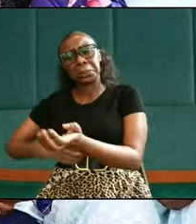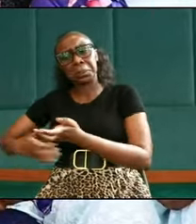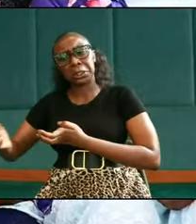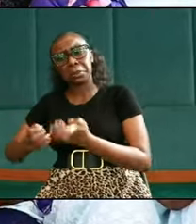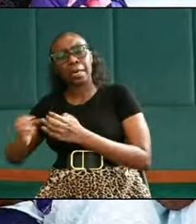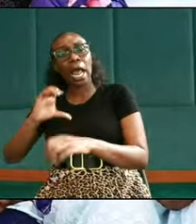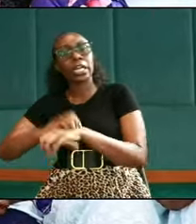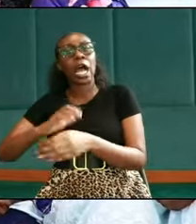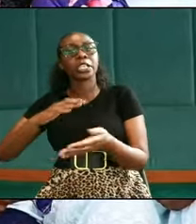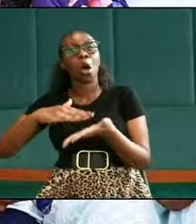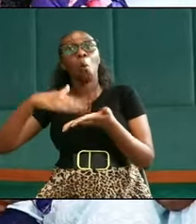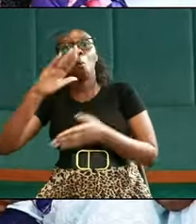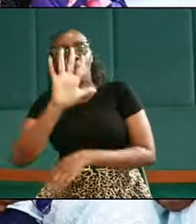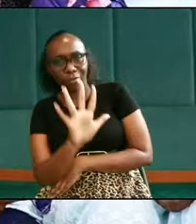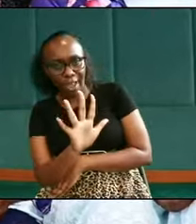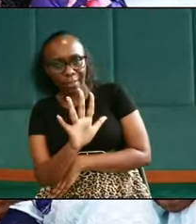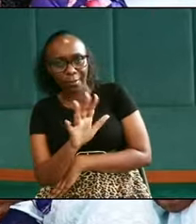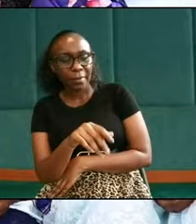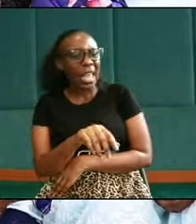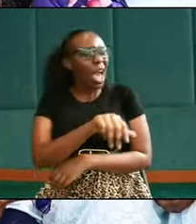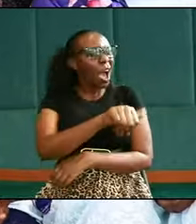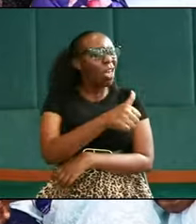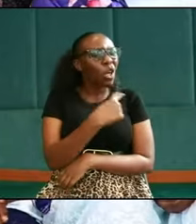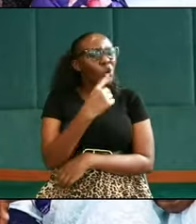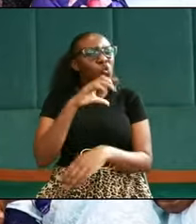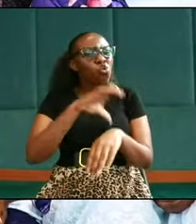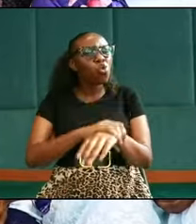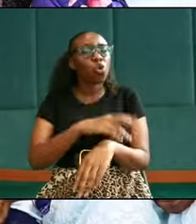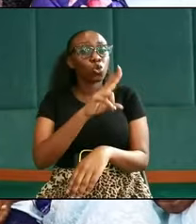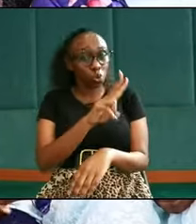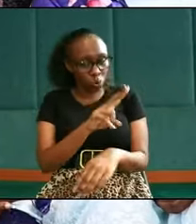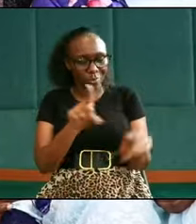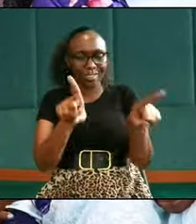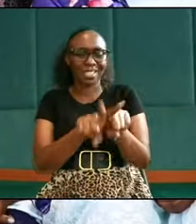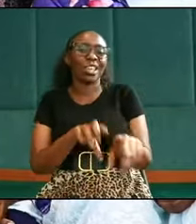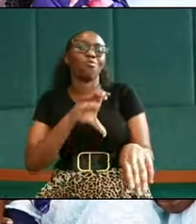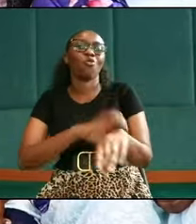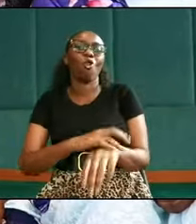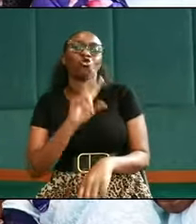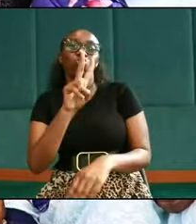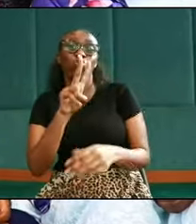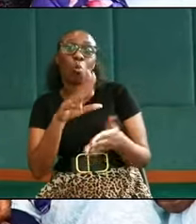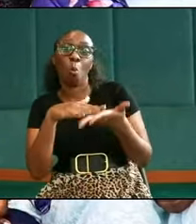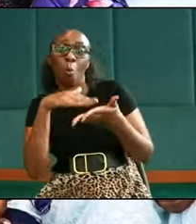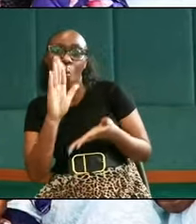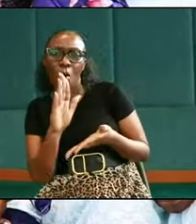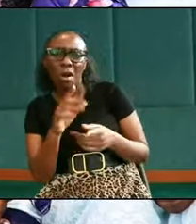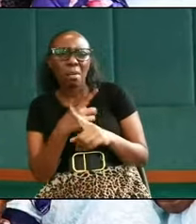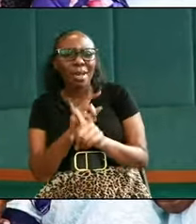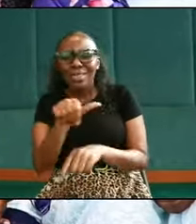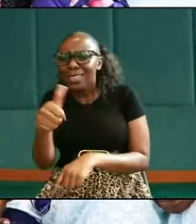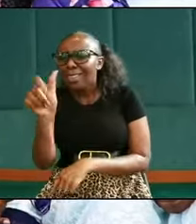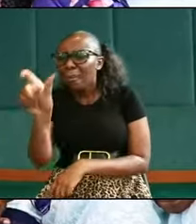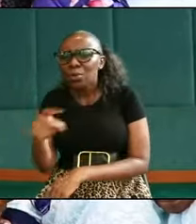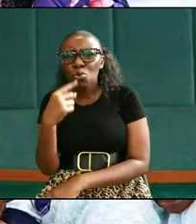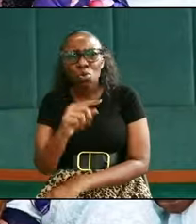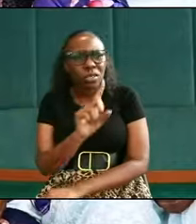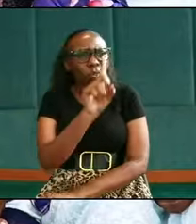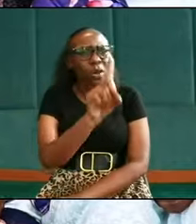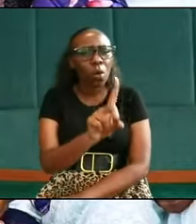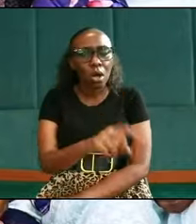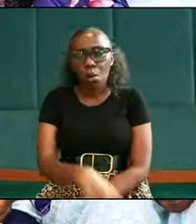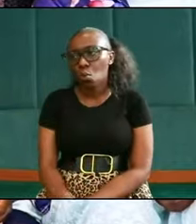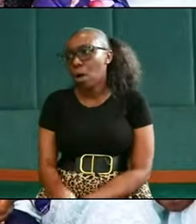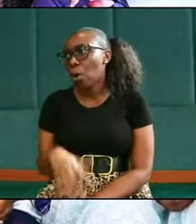And likewise, he who had received 2 gained 2 more also. But there is this person who was given 1 talent. He dug it in the